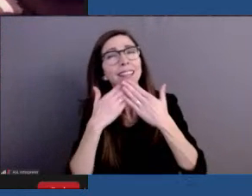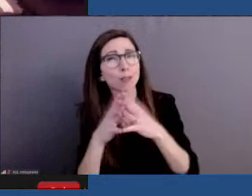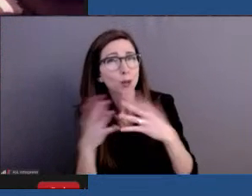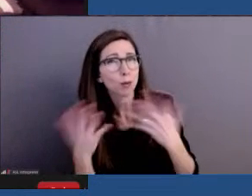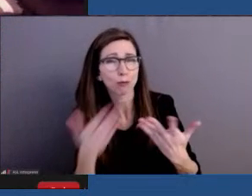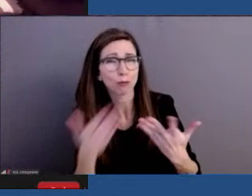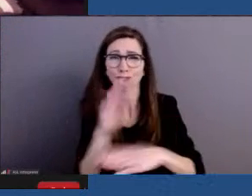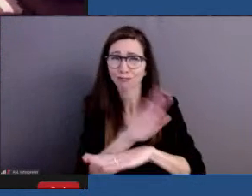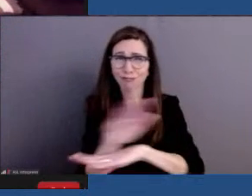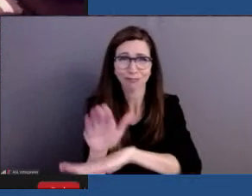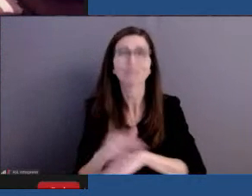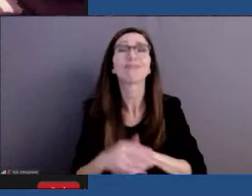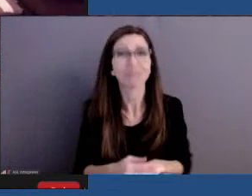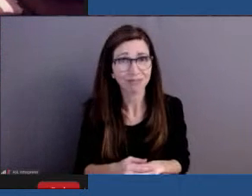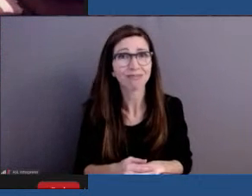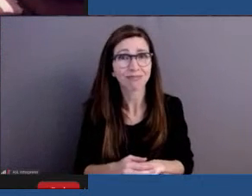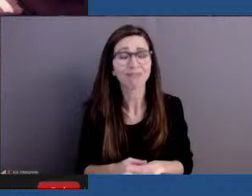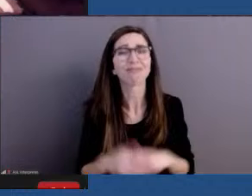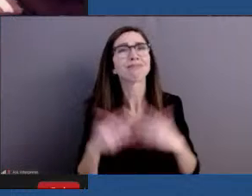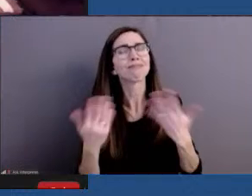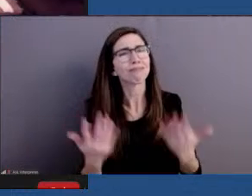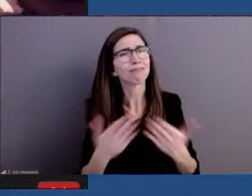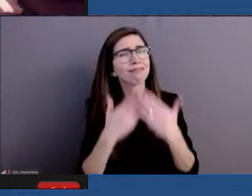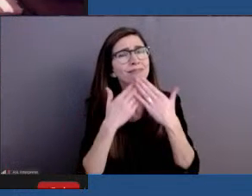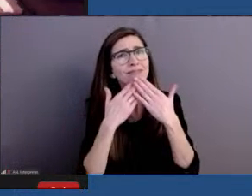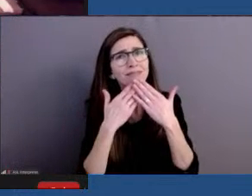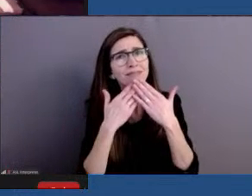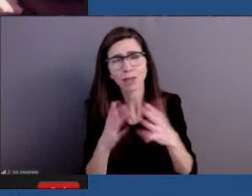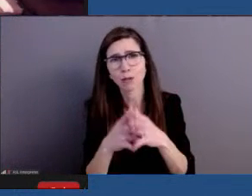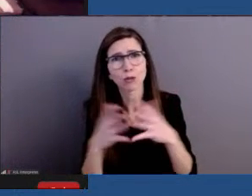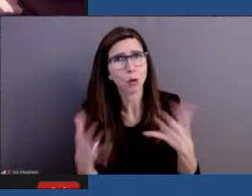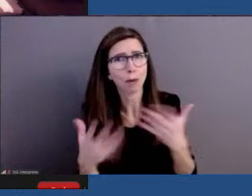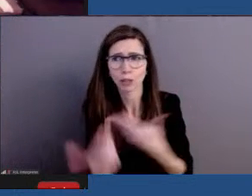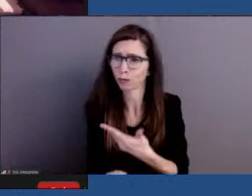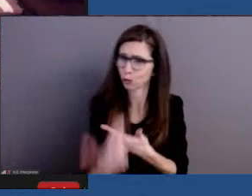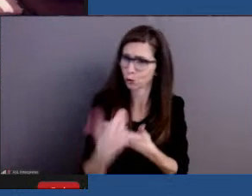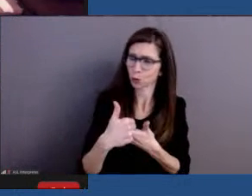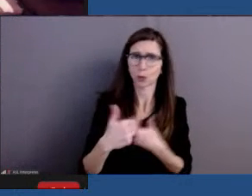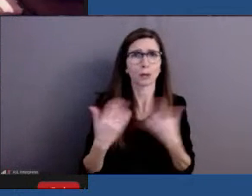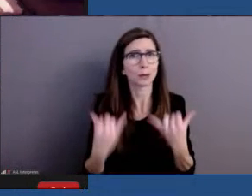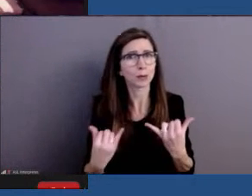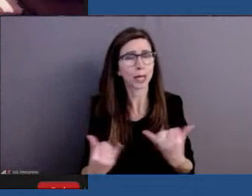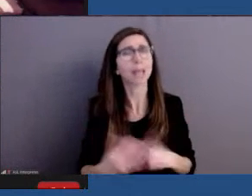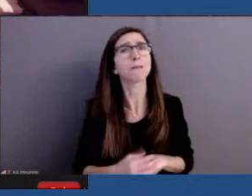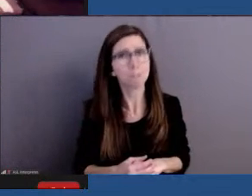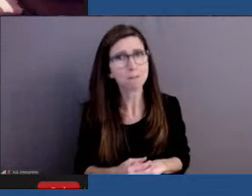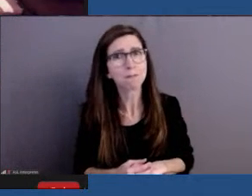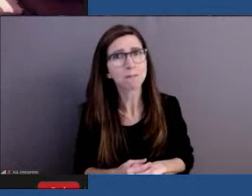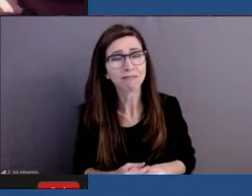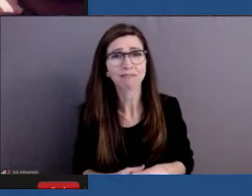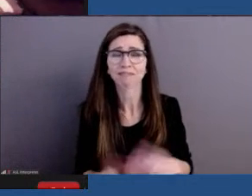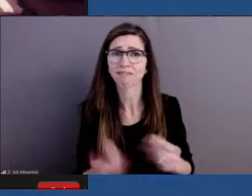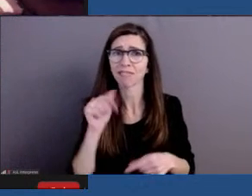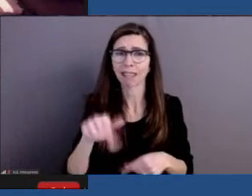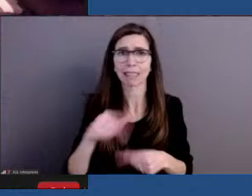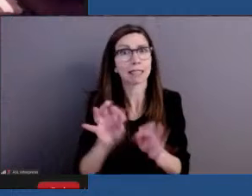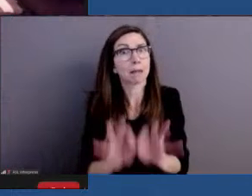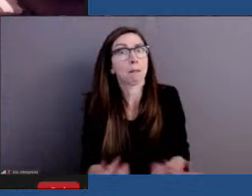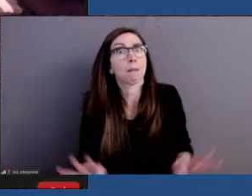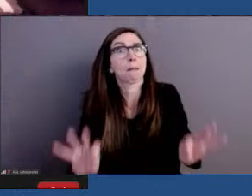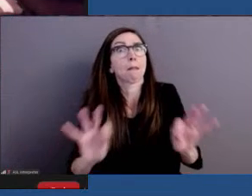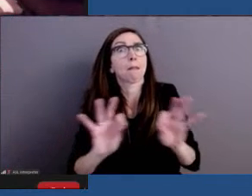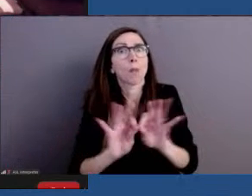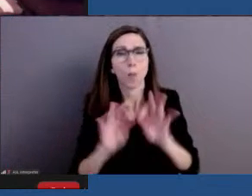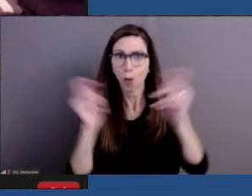monde. Merci de vous joindre. Thank you for being with us today for this important celebration. As the